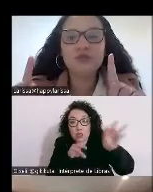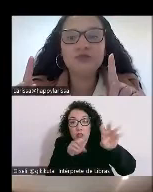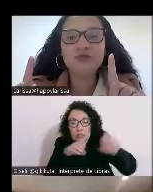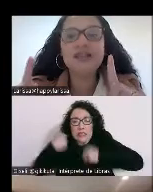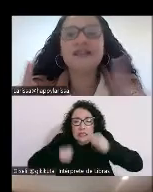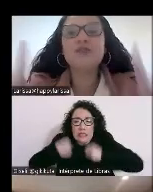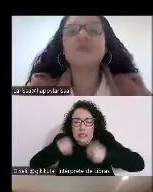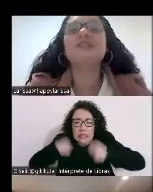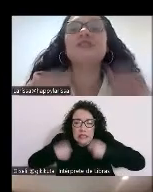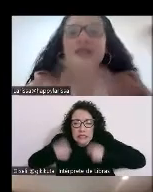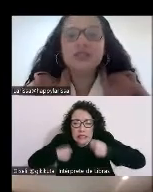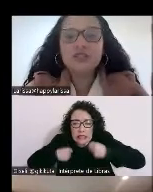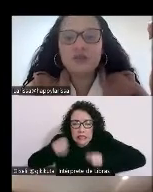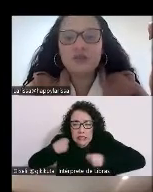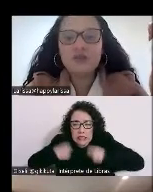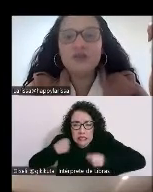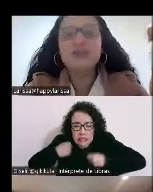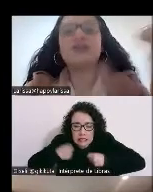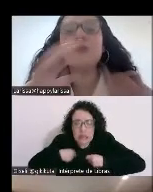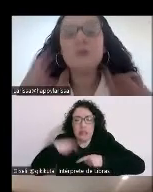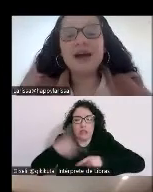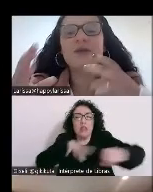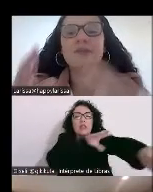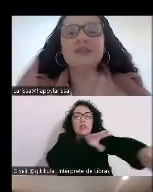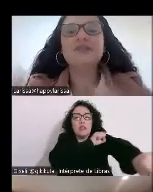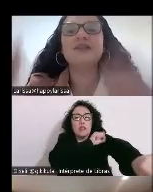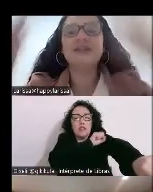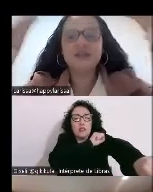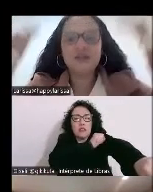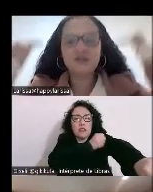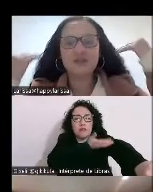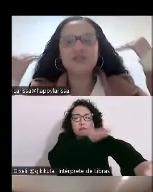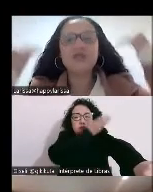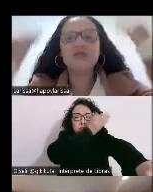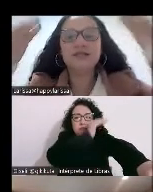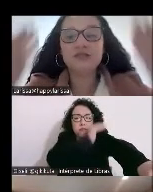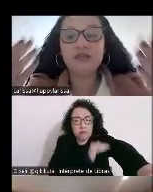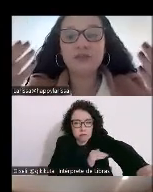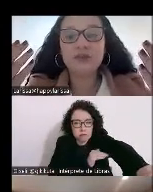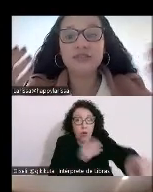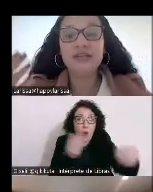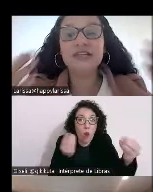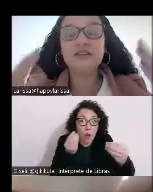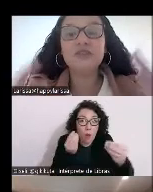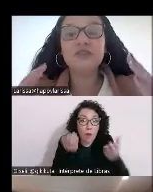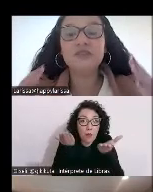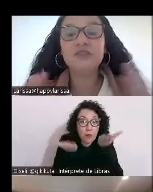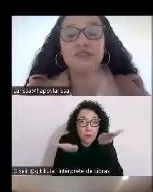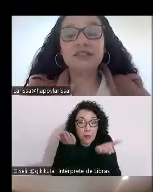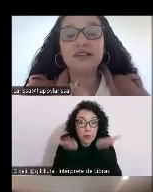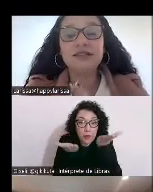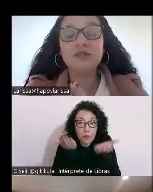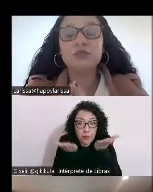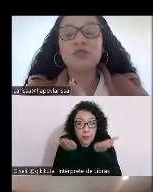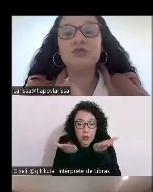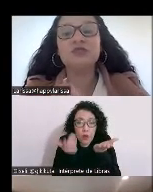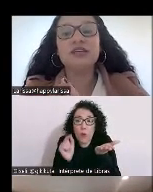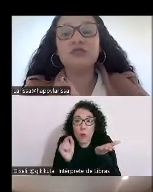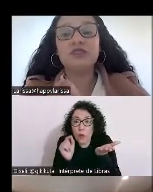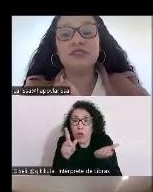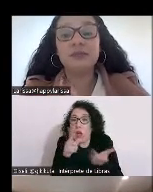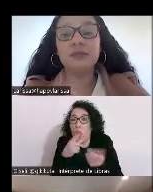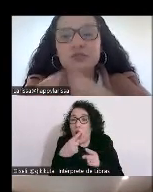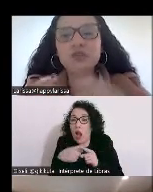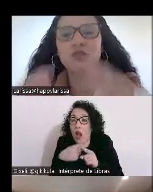para o outro, depois eles medem de novo e comparam a pressão que eles estavam antes com a pressão de depois. E ele falou que isso é interessante porque eles